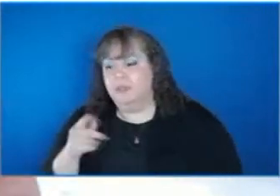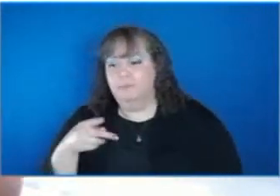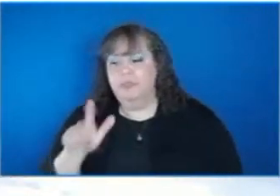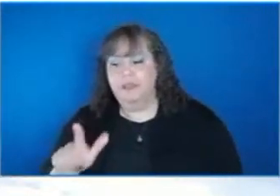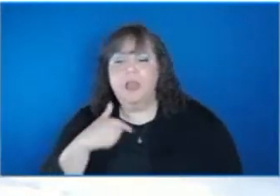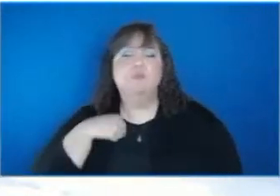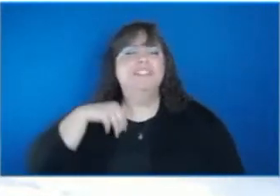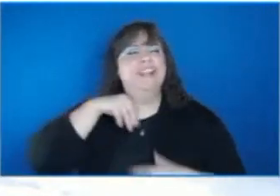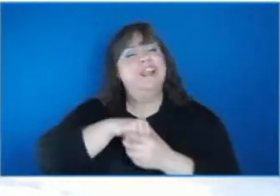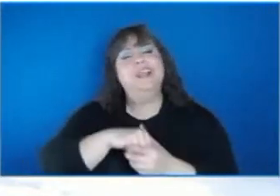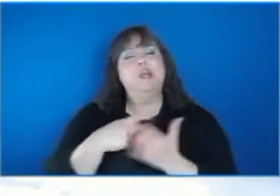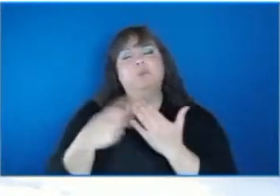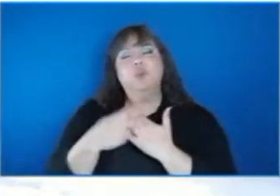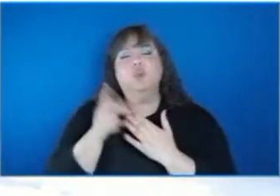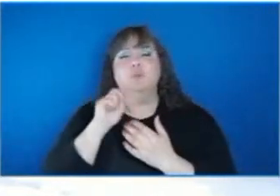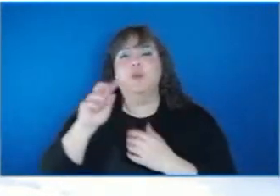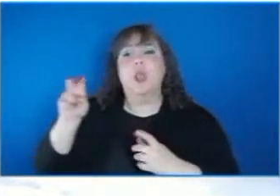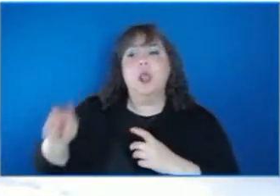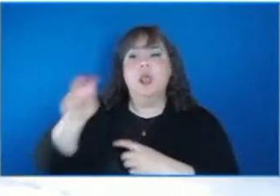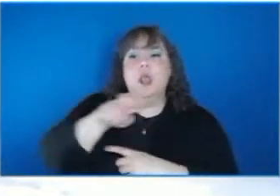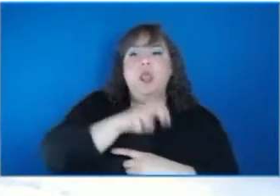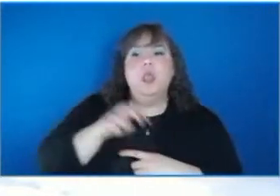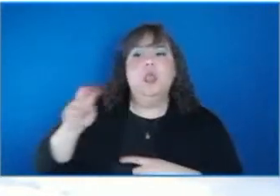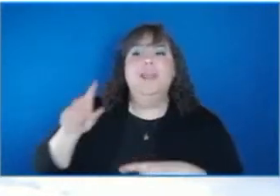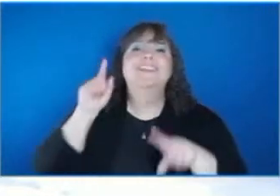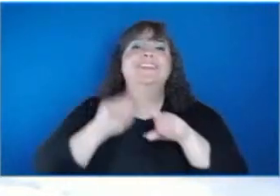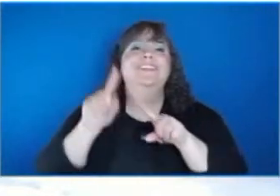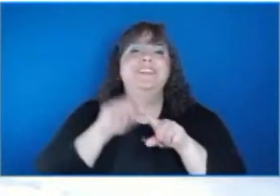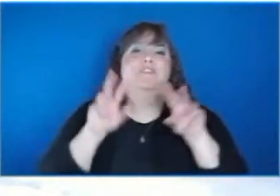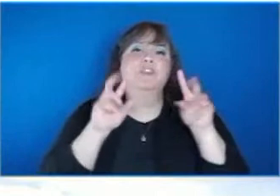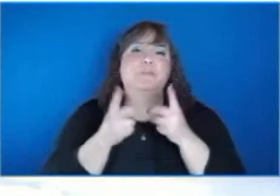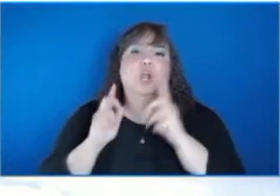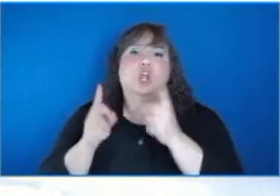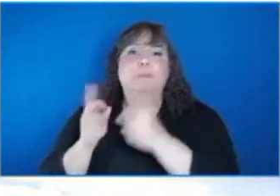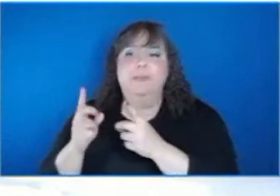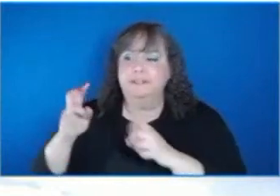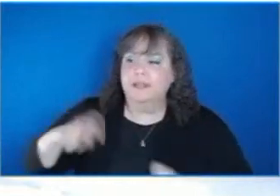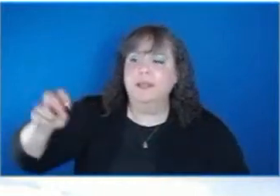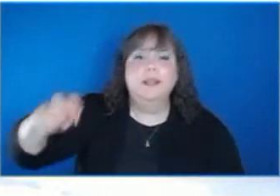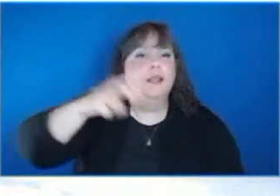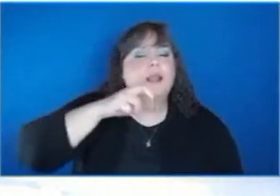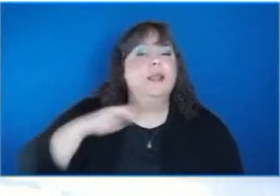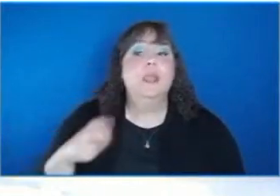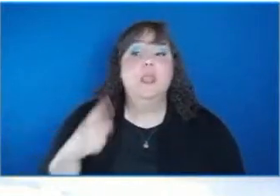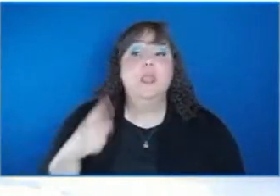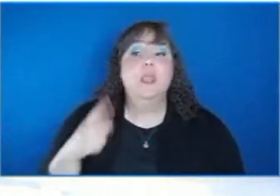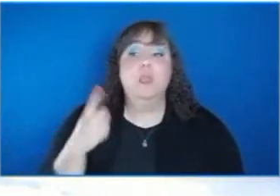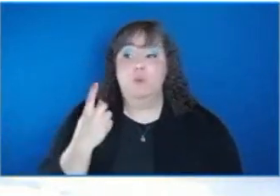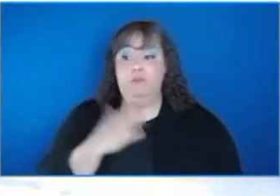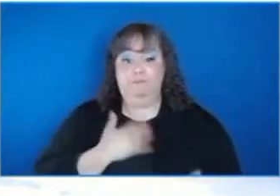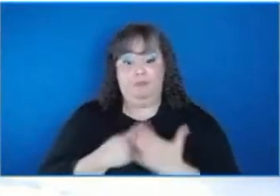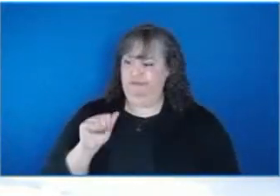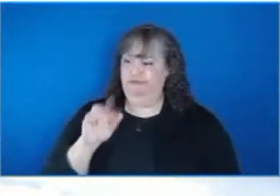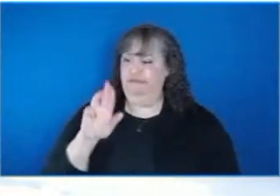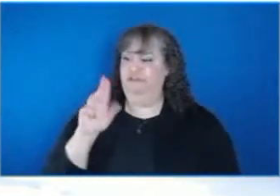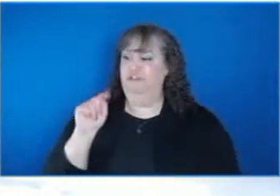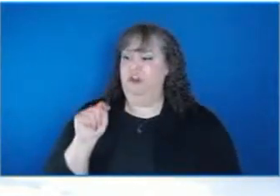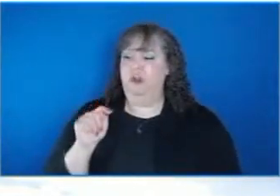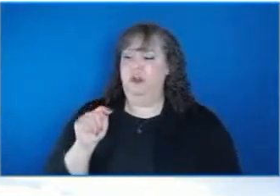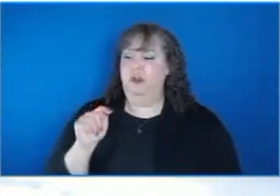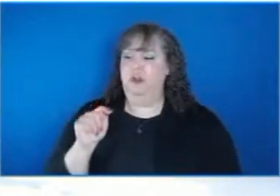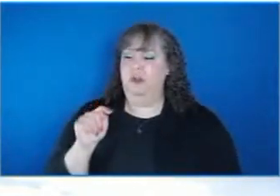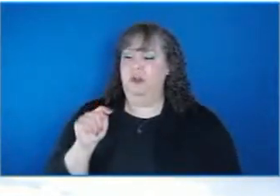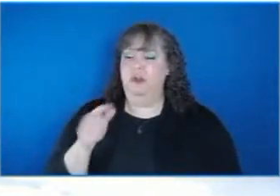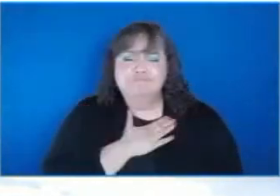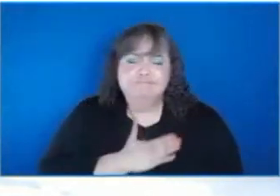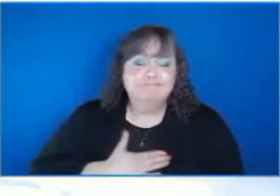went to all different types of groups at the lab. One of my projects was DART, and you know, I really liked it, so here I